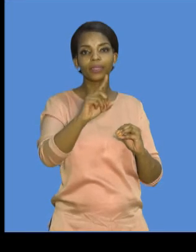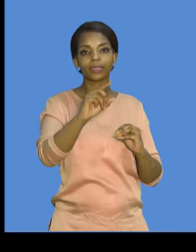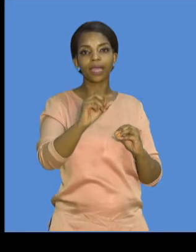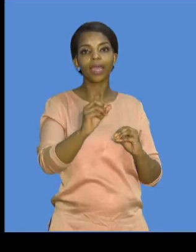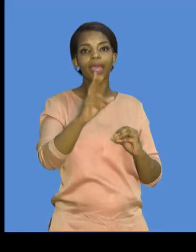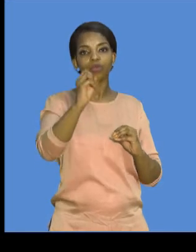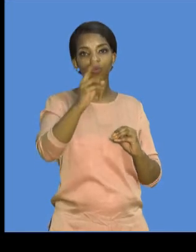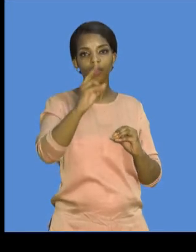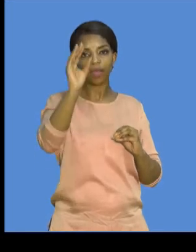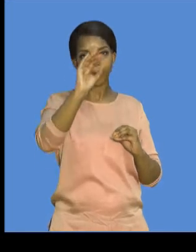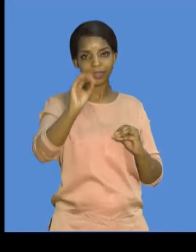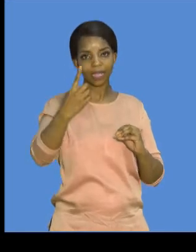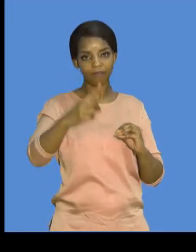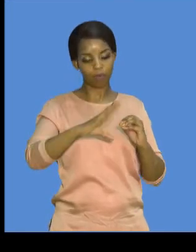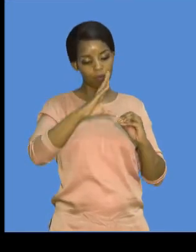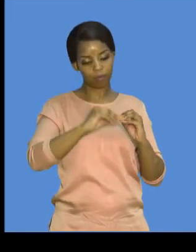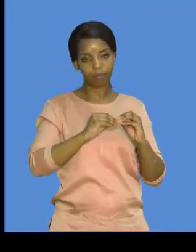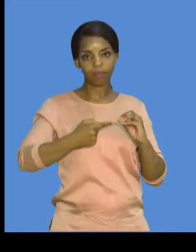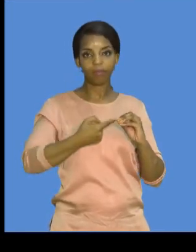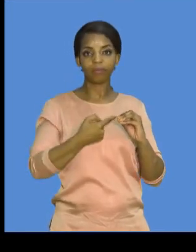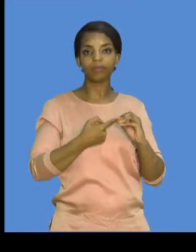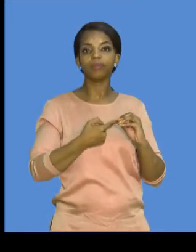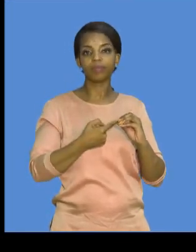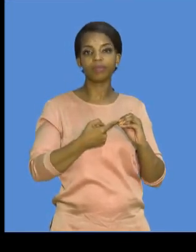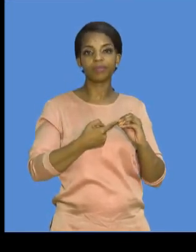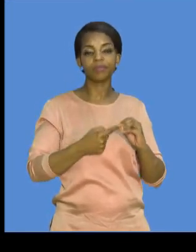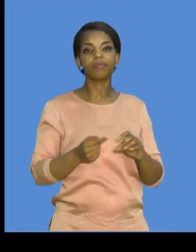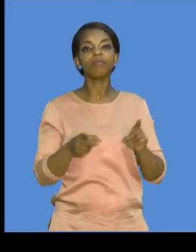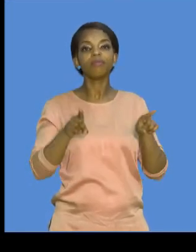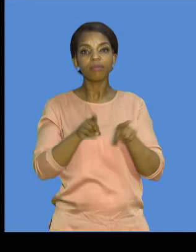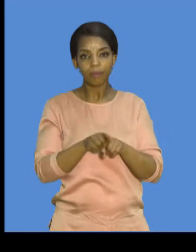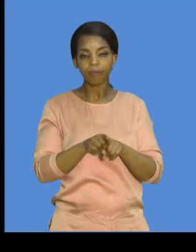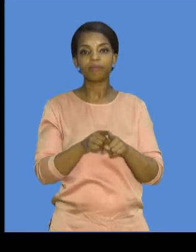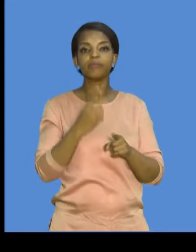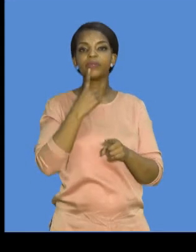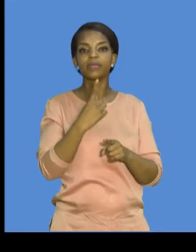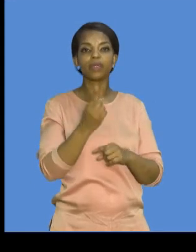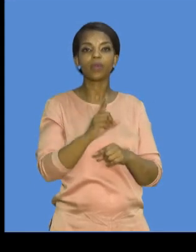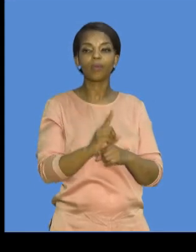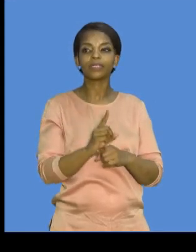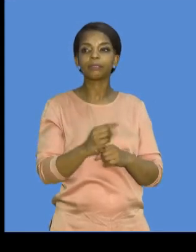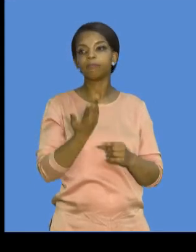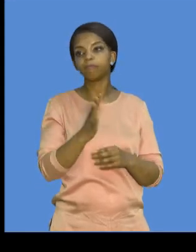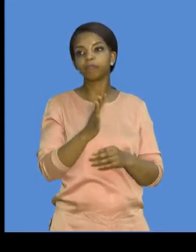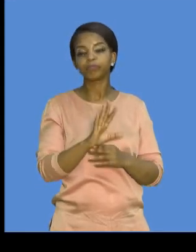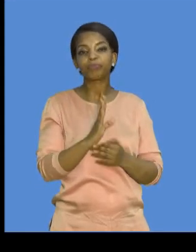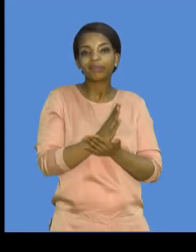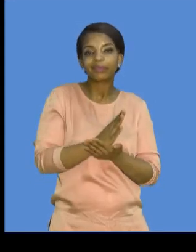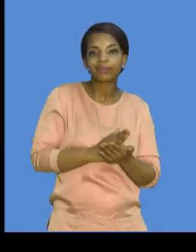will be, I will just say A there, meaning for the previous month that we have. Semi-annually, semi would